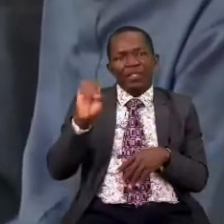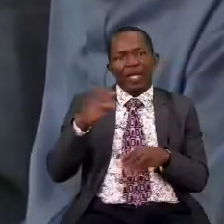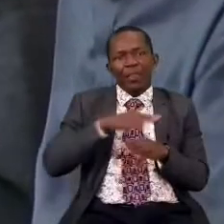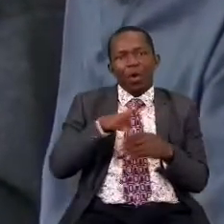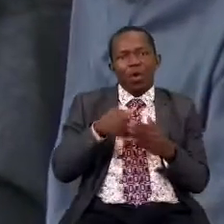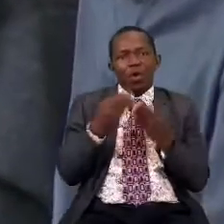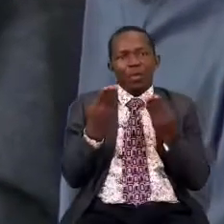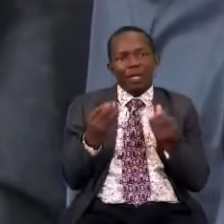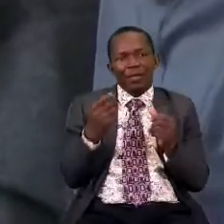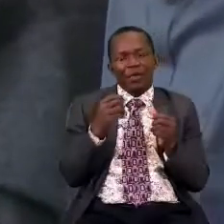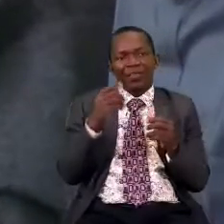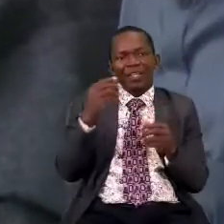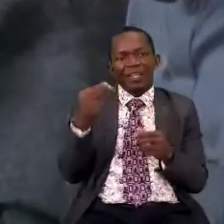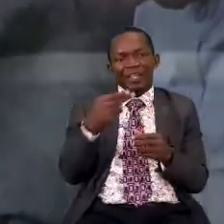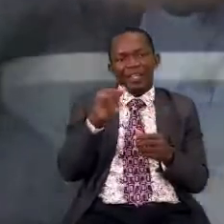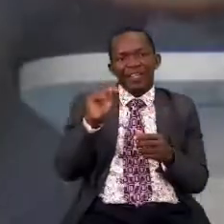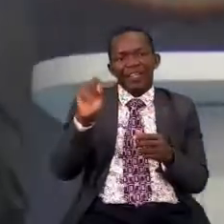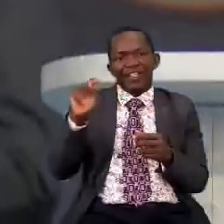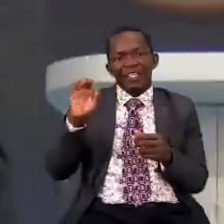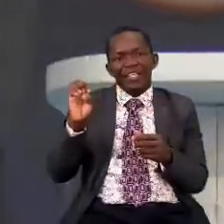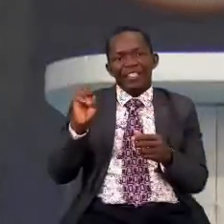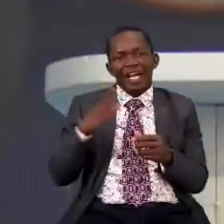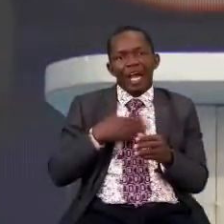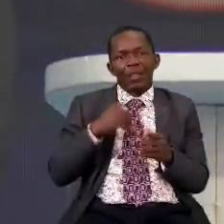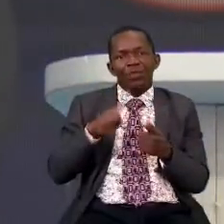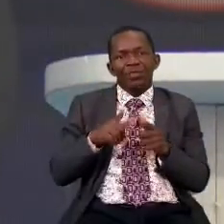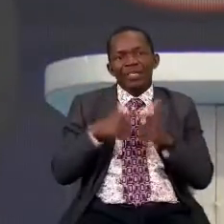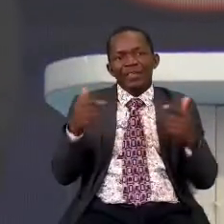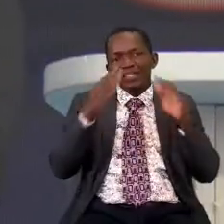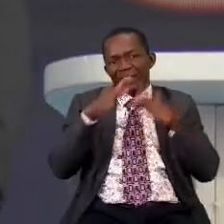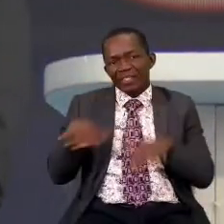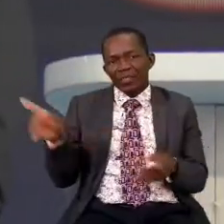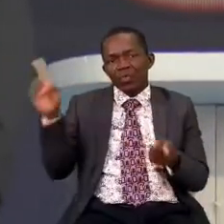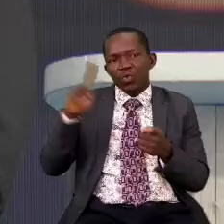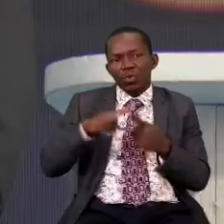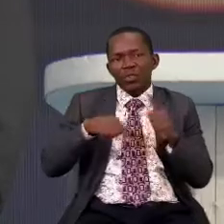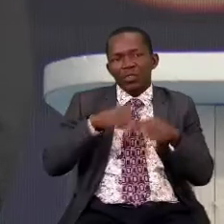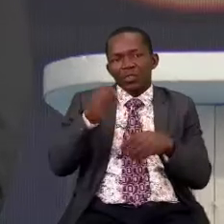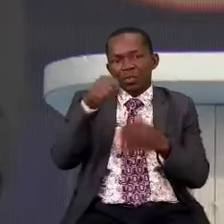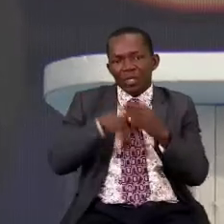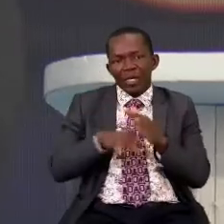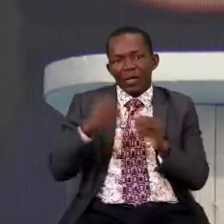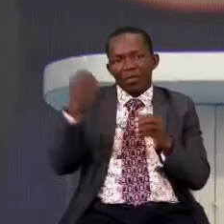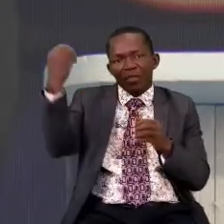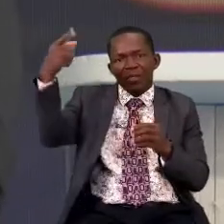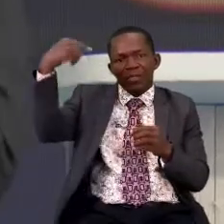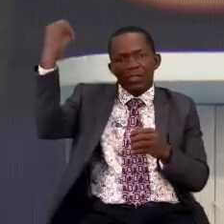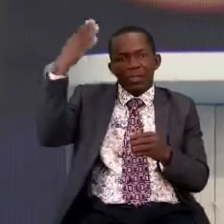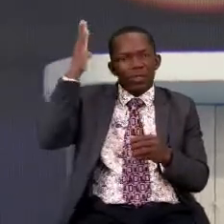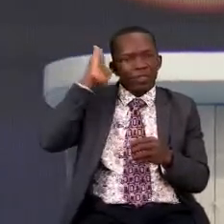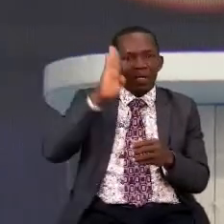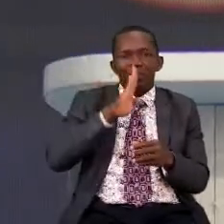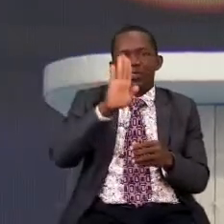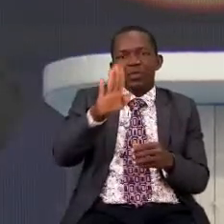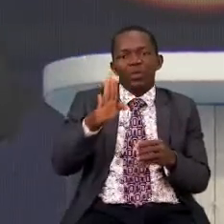your coast. The Lord delineated, defined, and drew